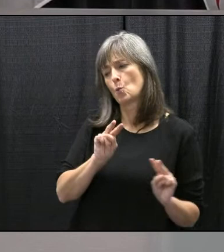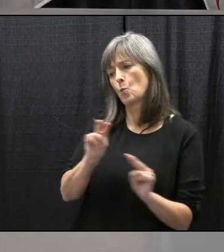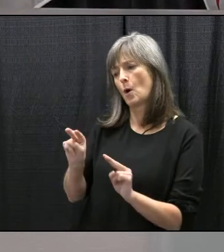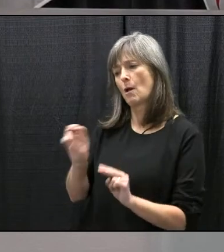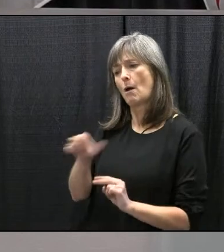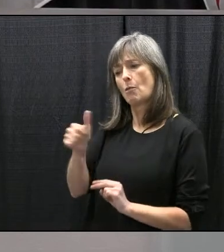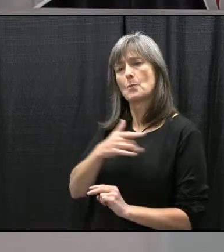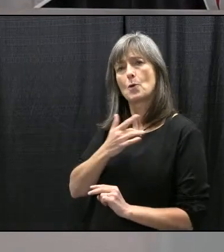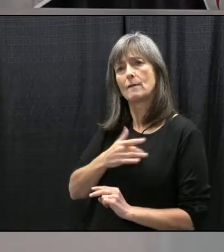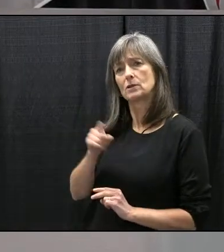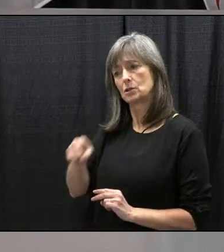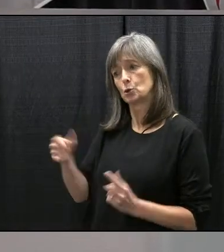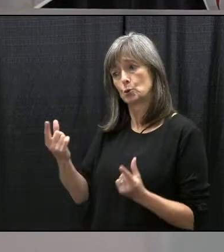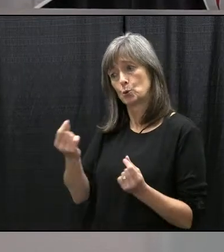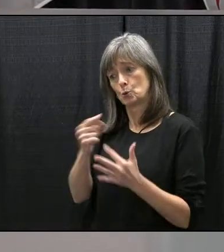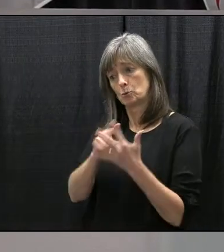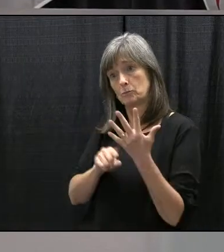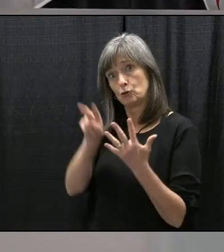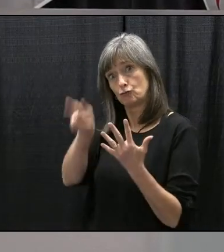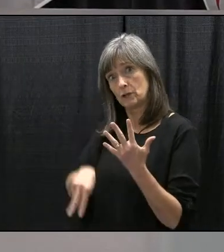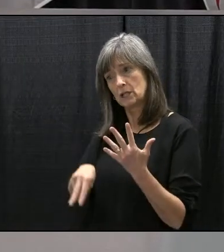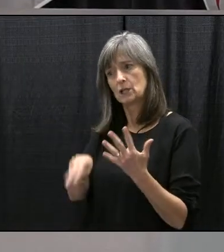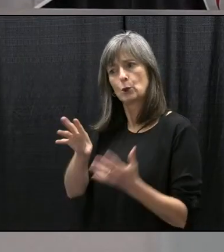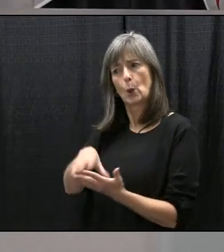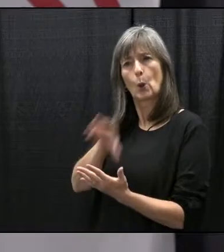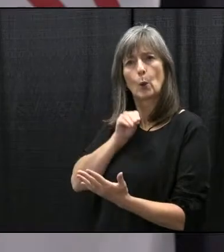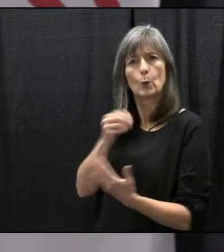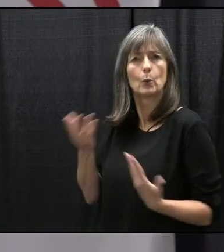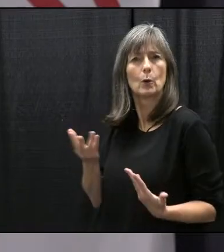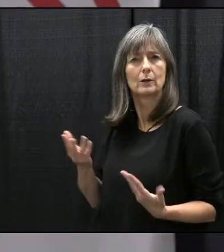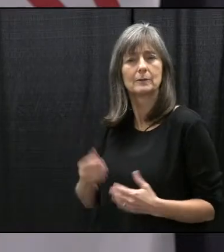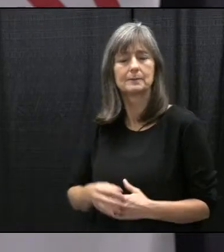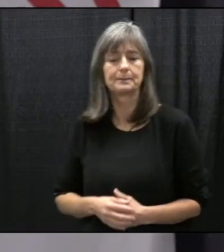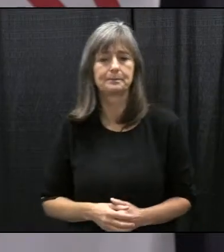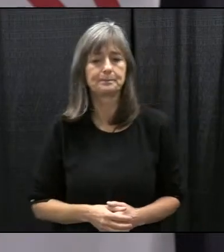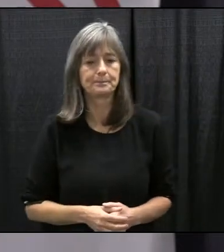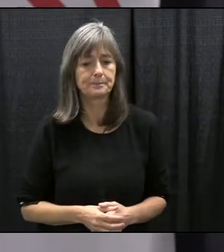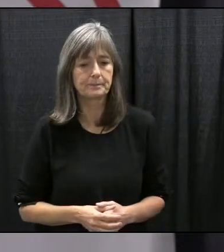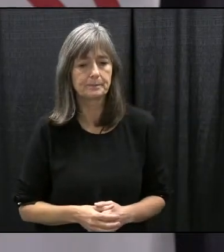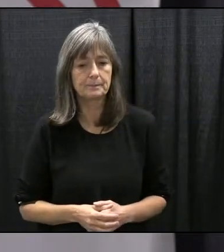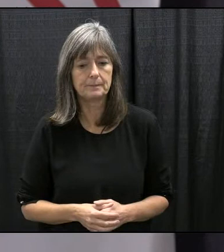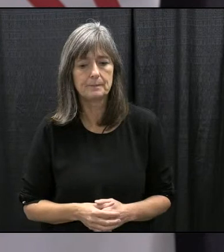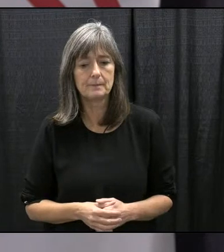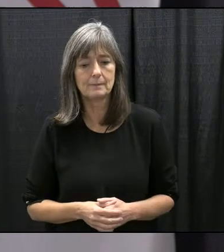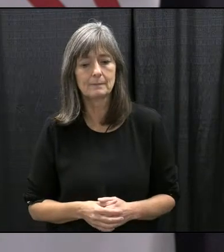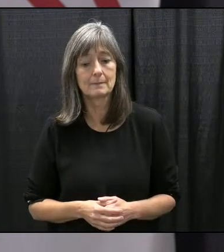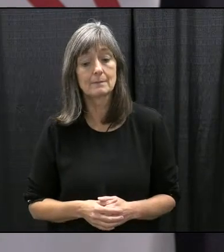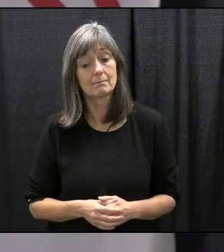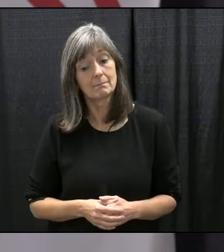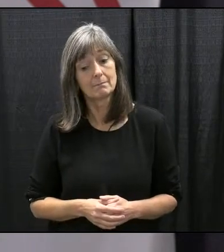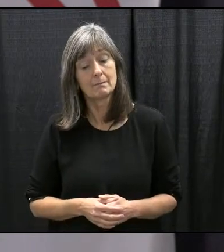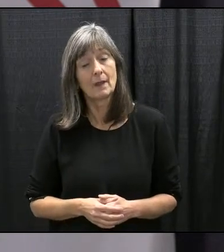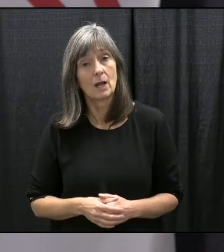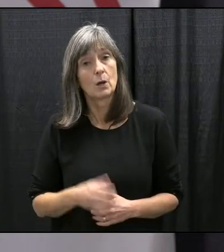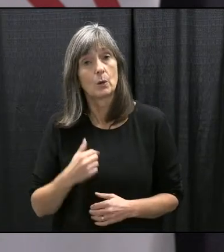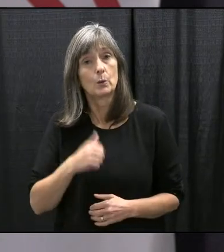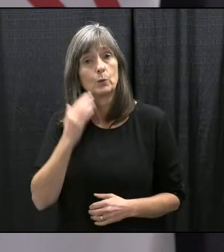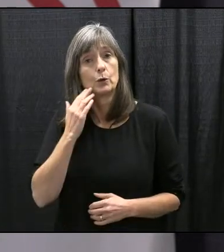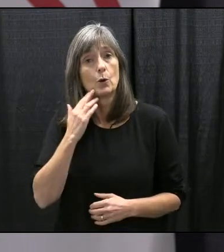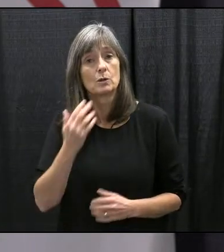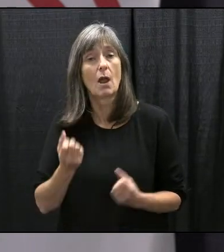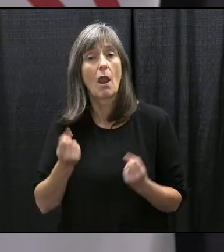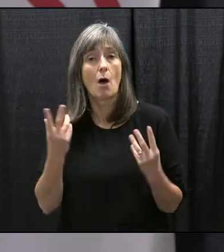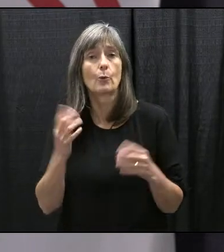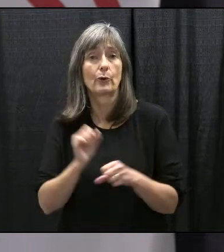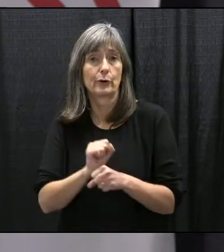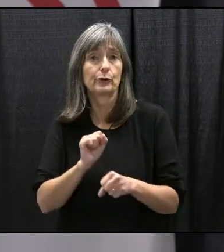those provinces are dealing with this, and what are you taking from that? What we learned is it's going to take a lot of effort to make sure that